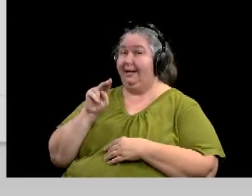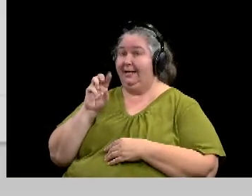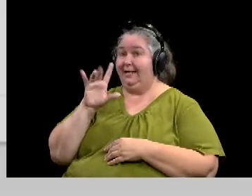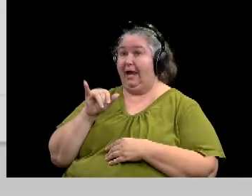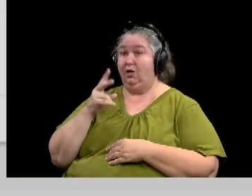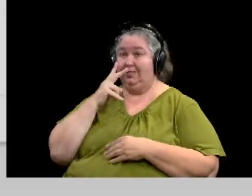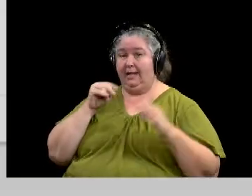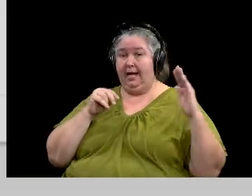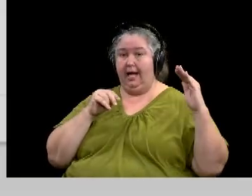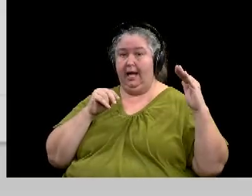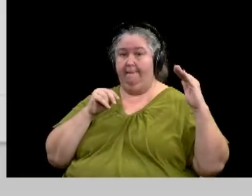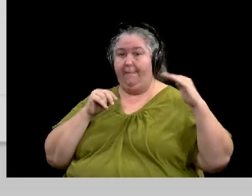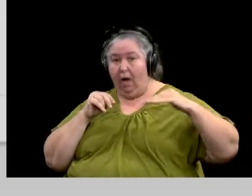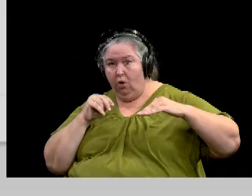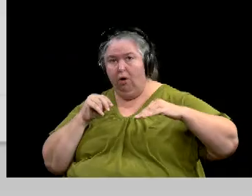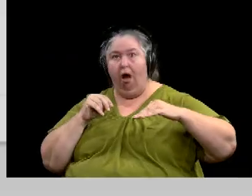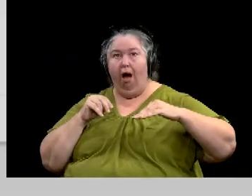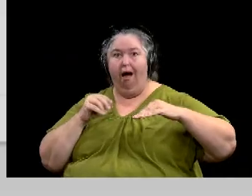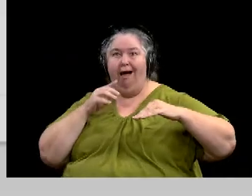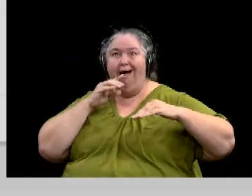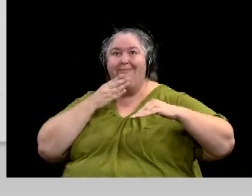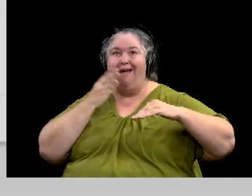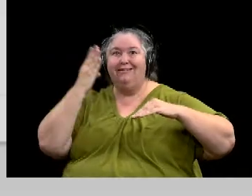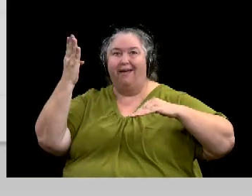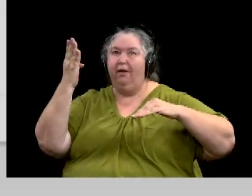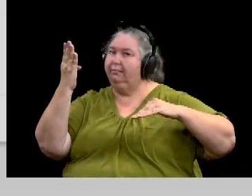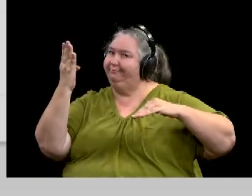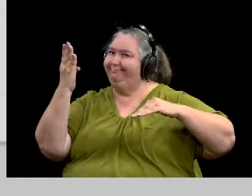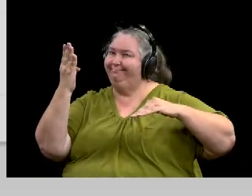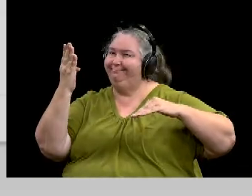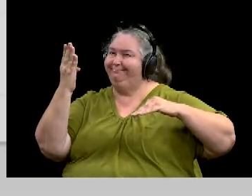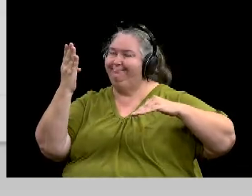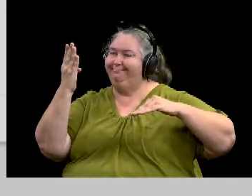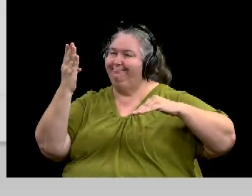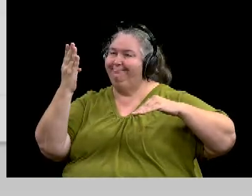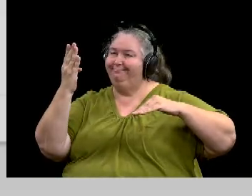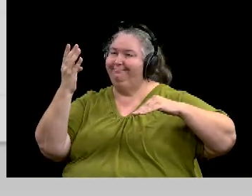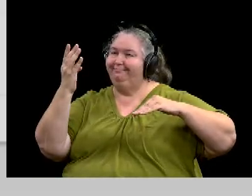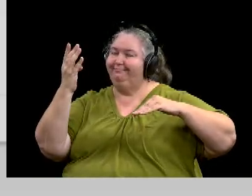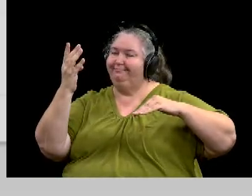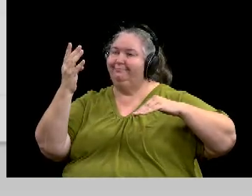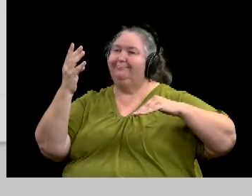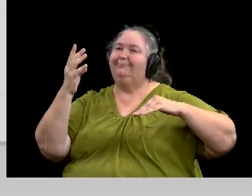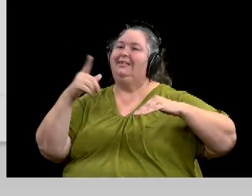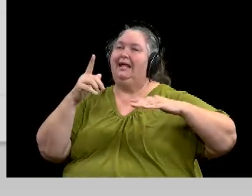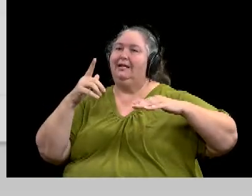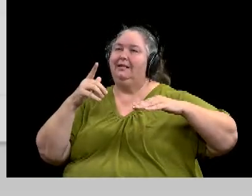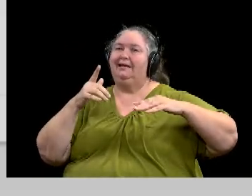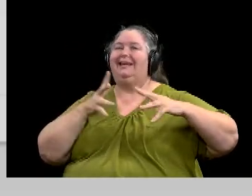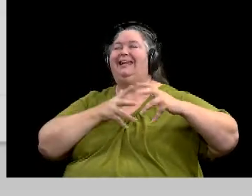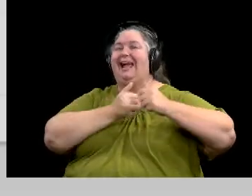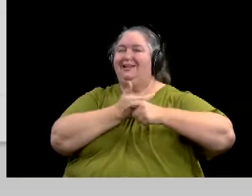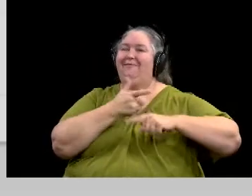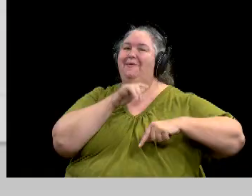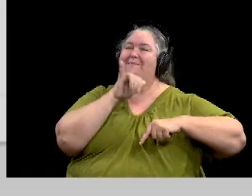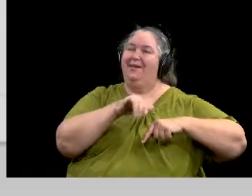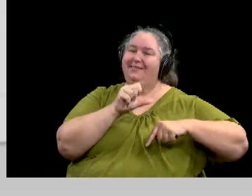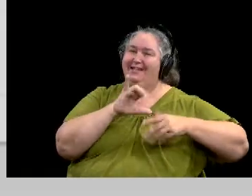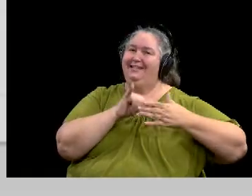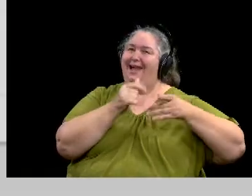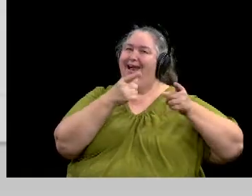then the kind of catching up from those cases that occurred that when we weren't testing